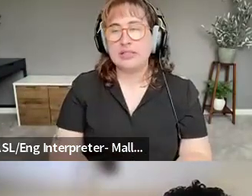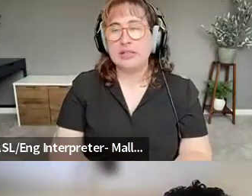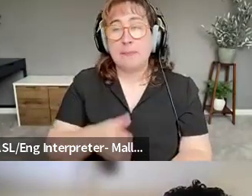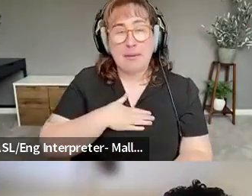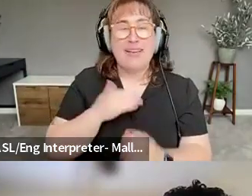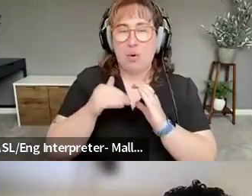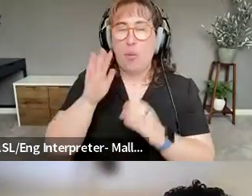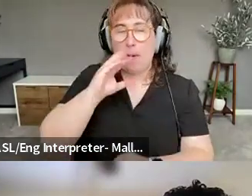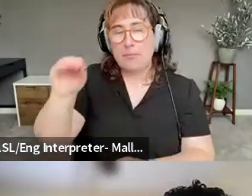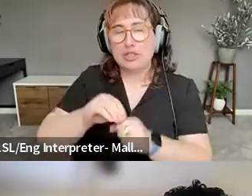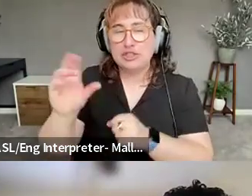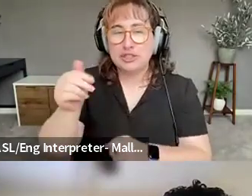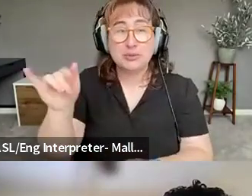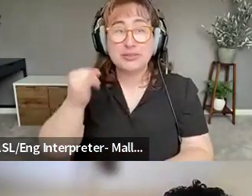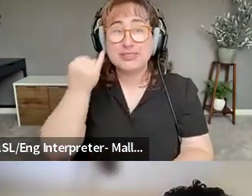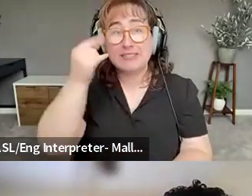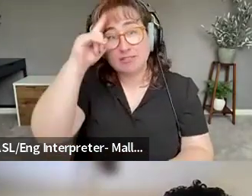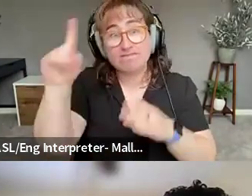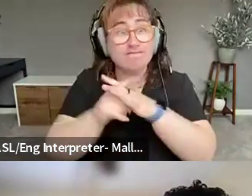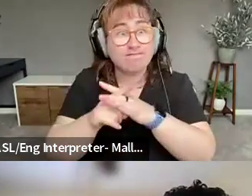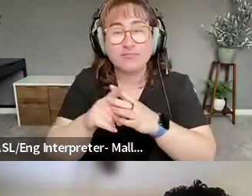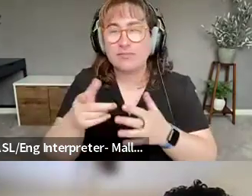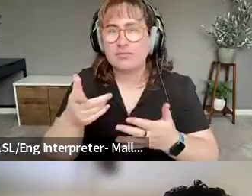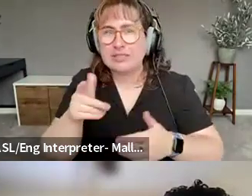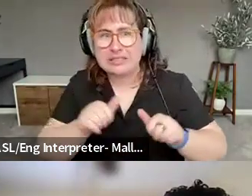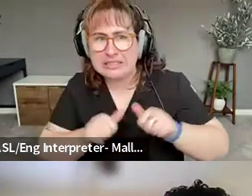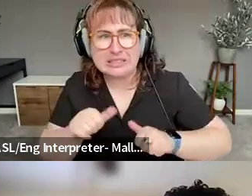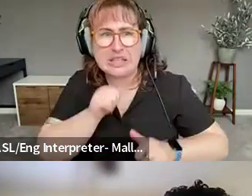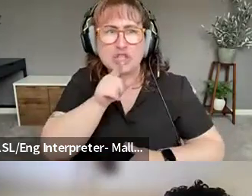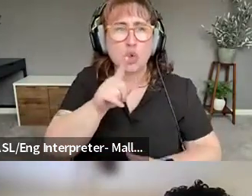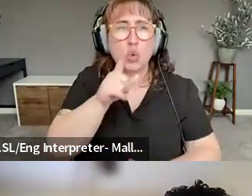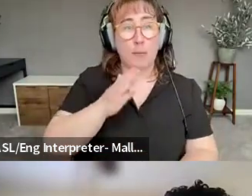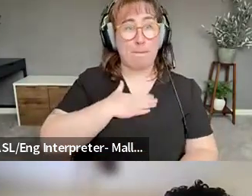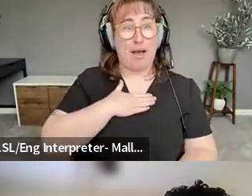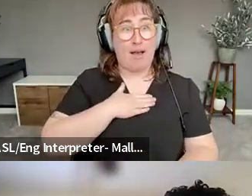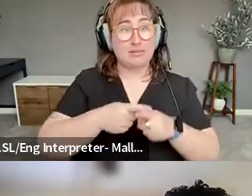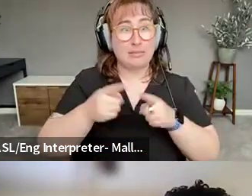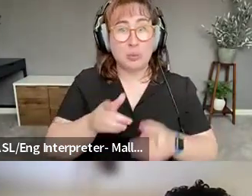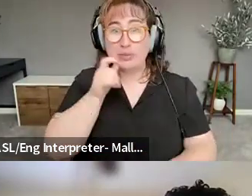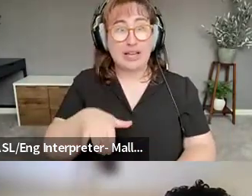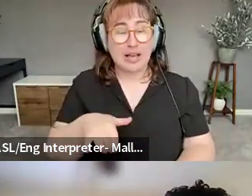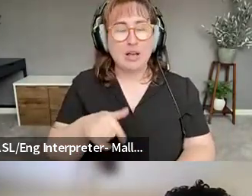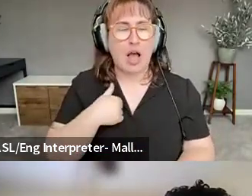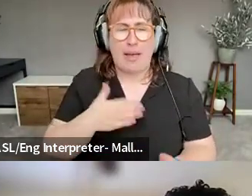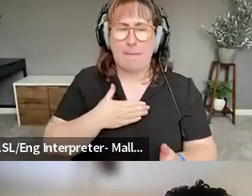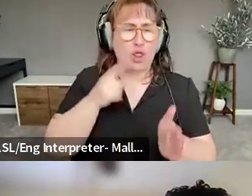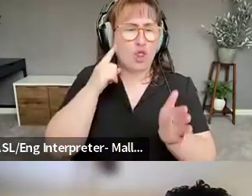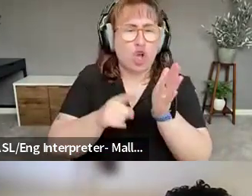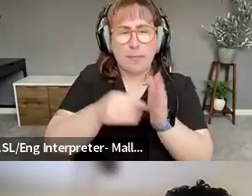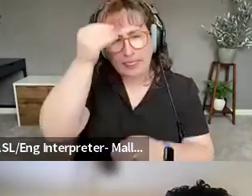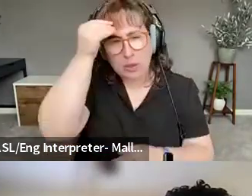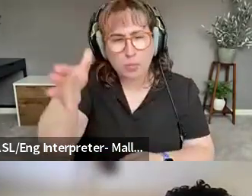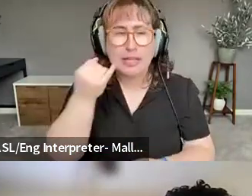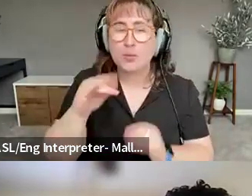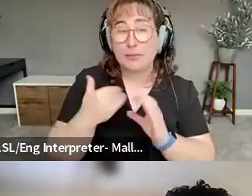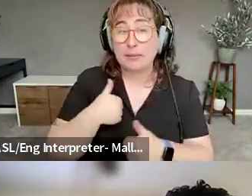my email in the chat so that if you do not know who your assigned specialist is, I'll be glad to look that up for you if you just